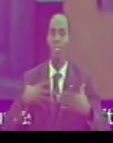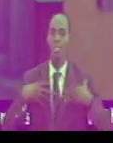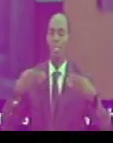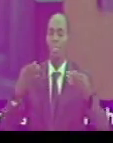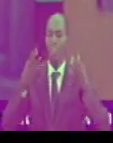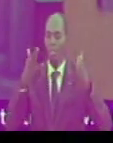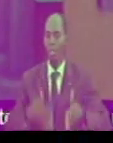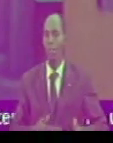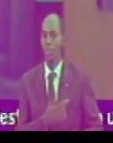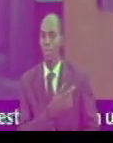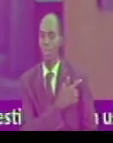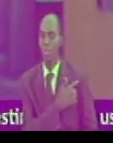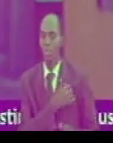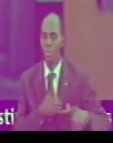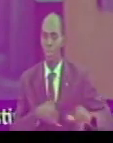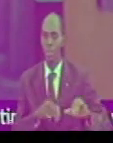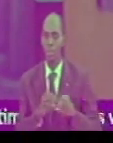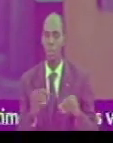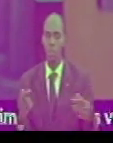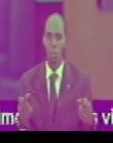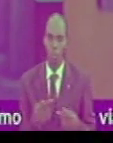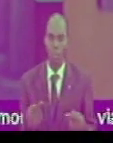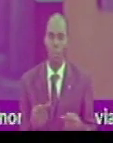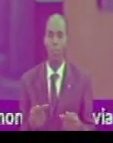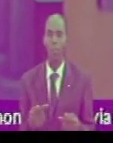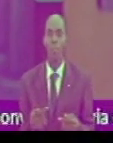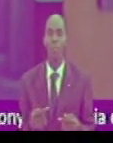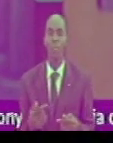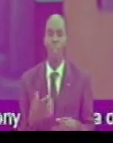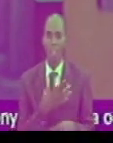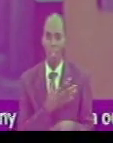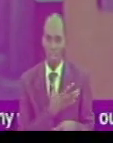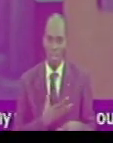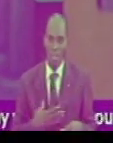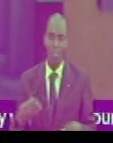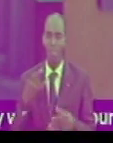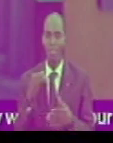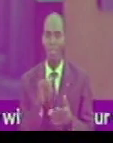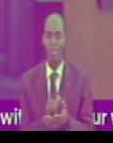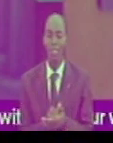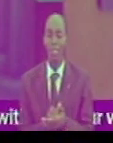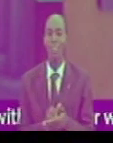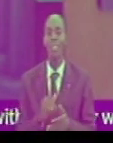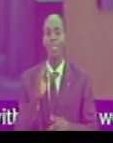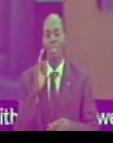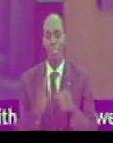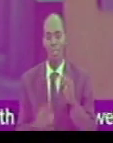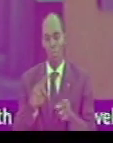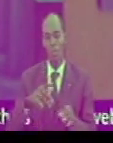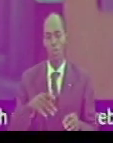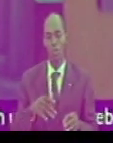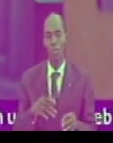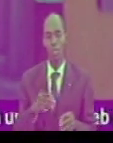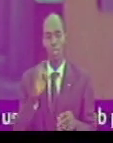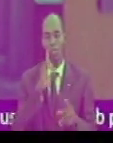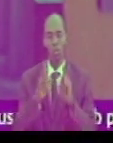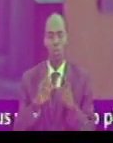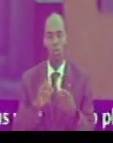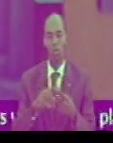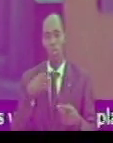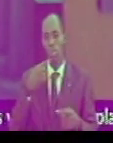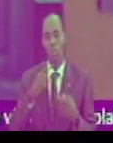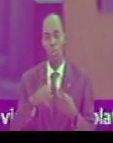escape for it. And I begin to pray to my children. We pray. Yesterday night,